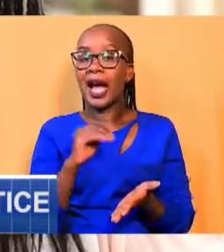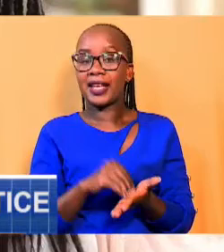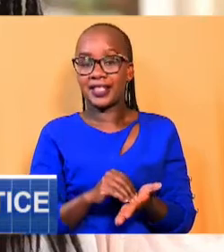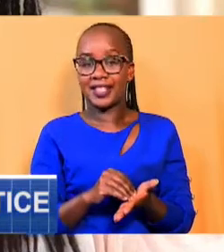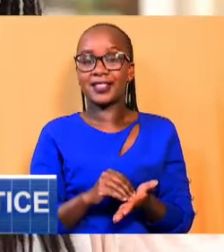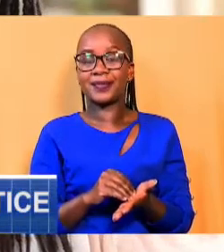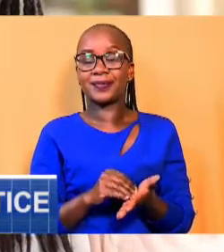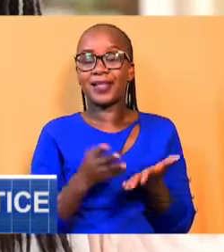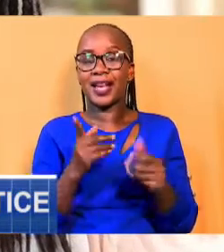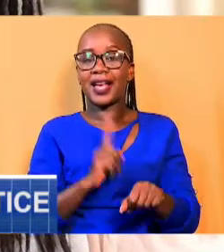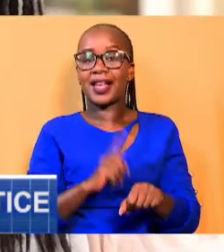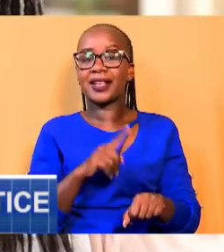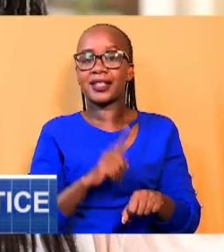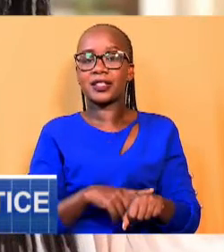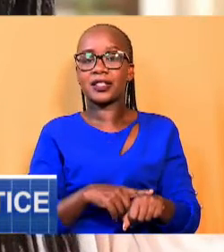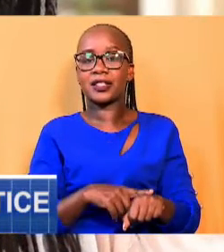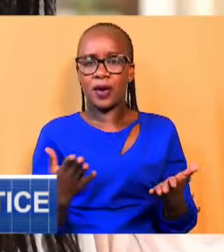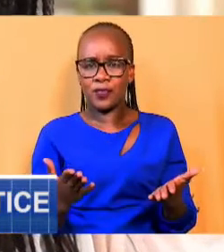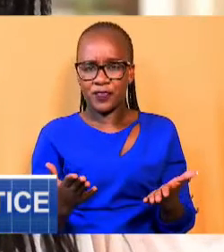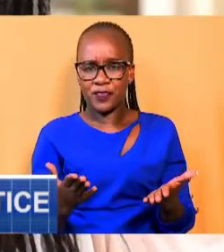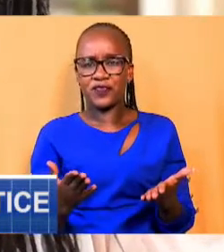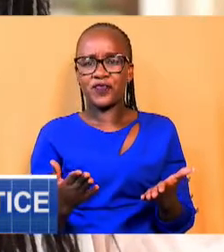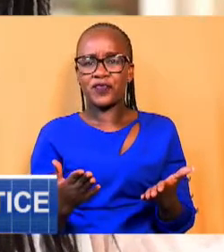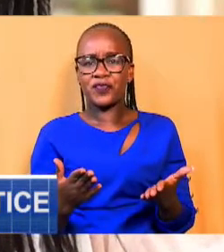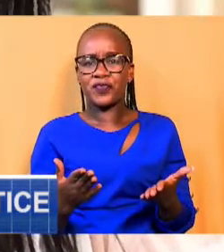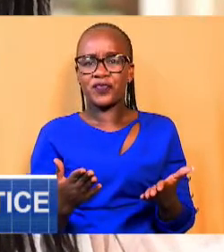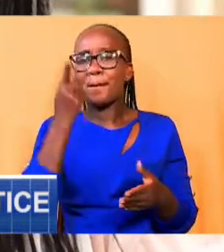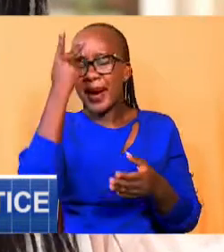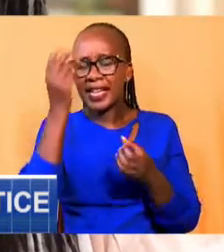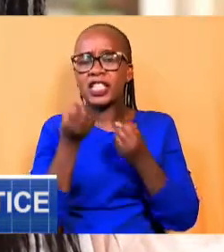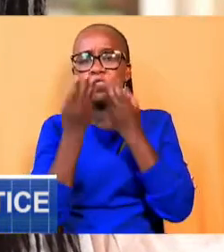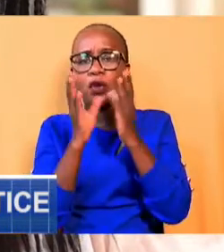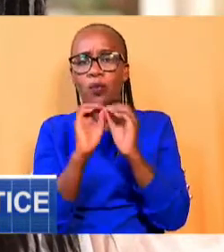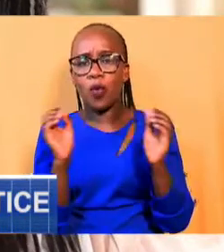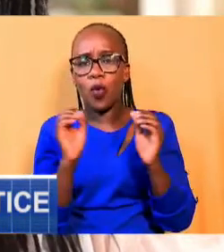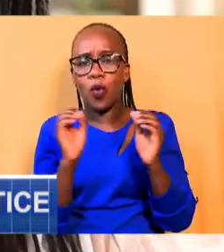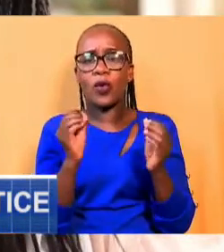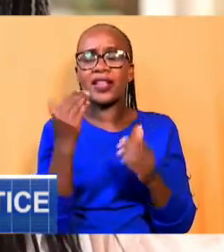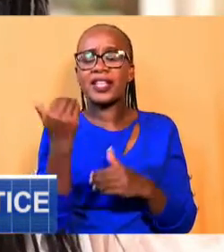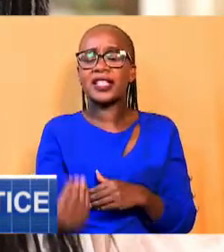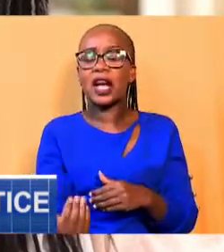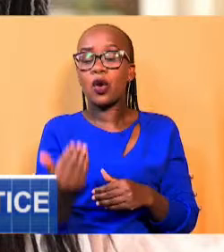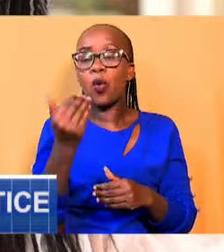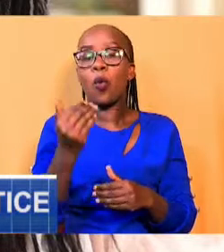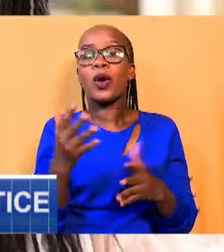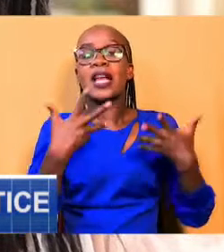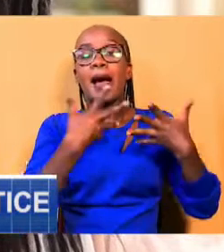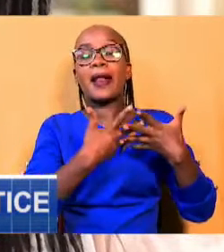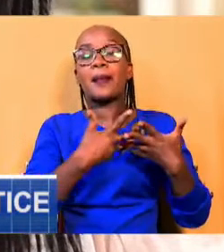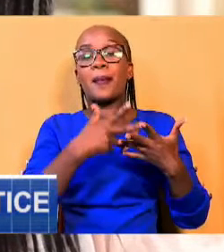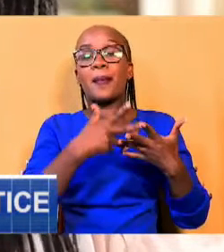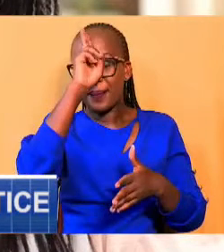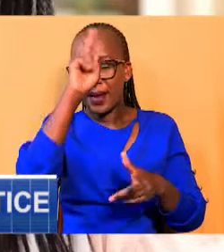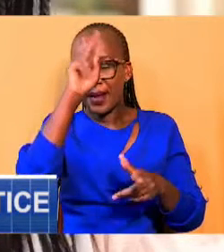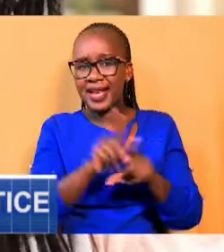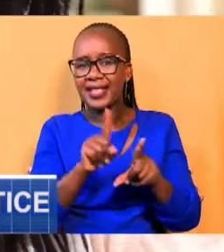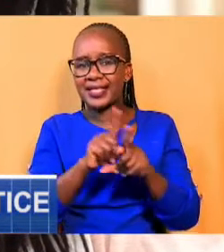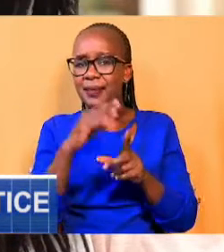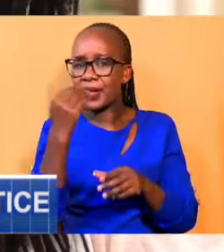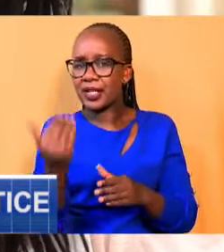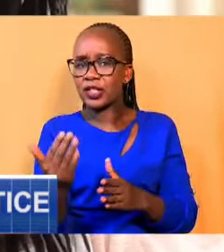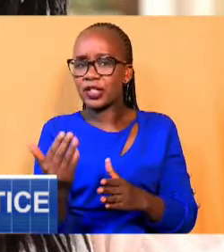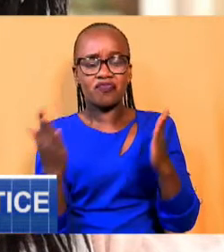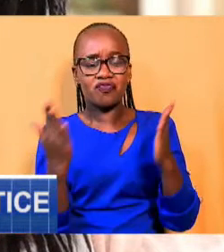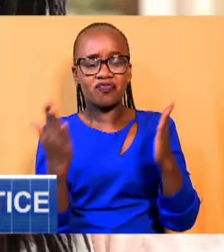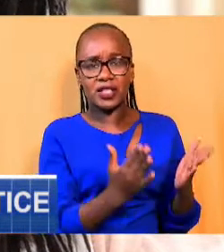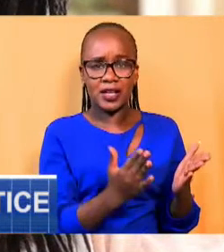Again, despite the fact that the parent was not informed that the child had been arrested by the police, also the child was not taken